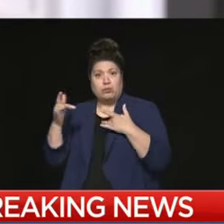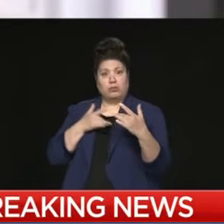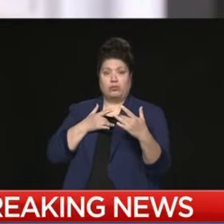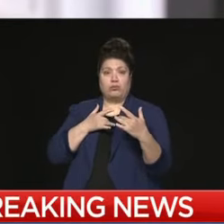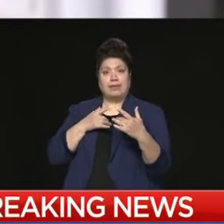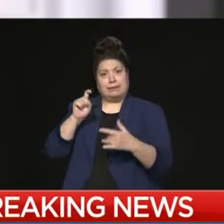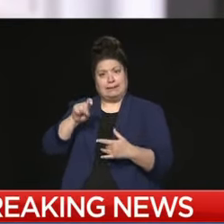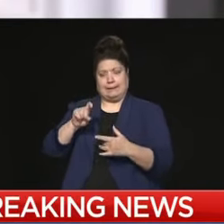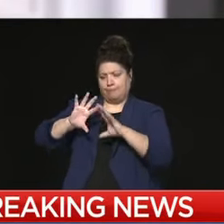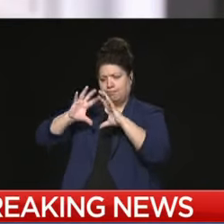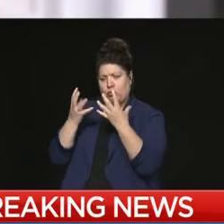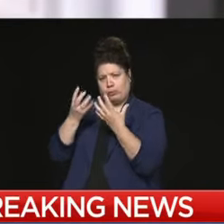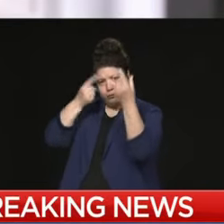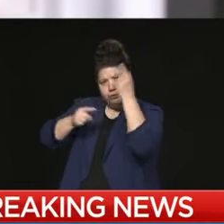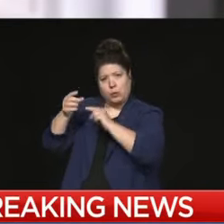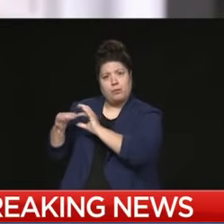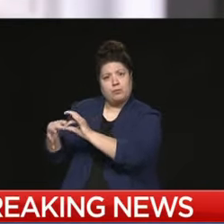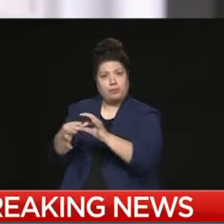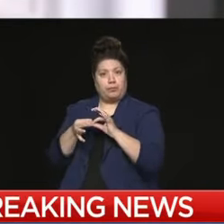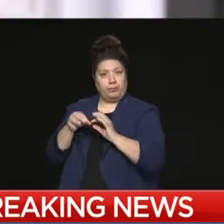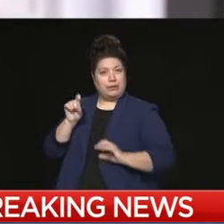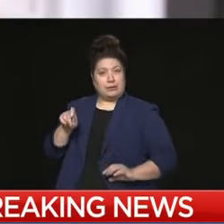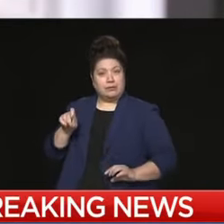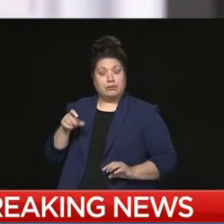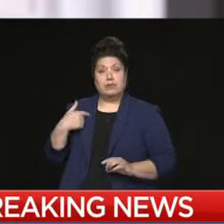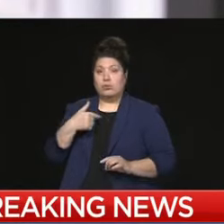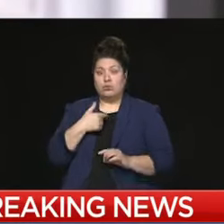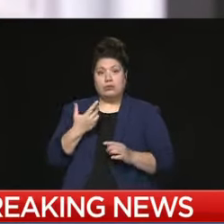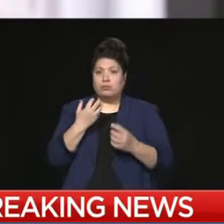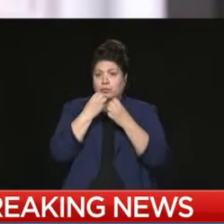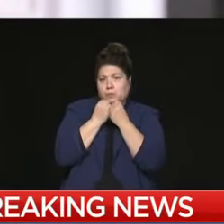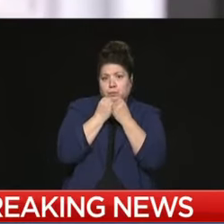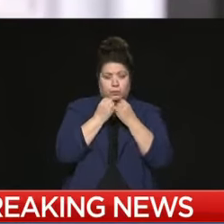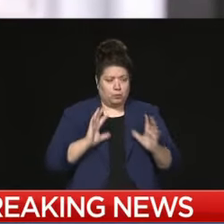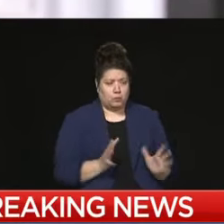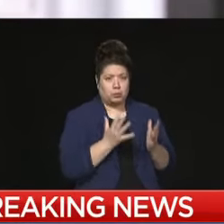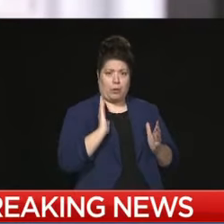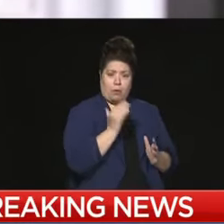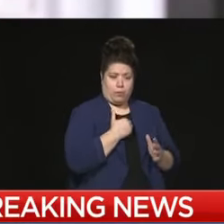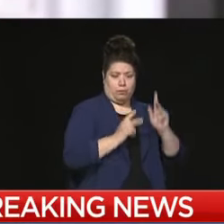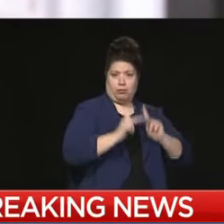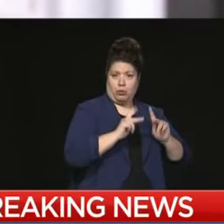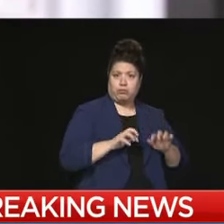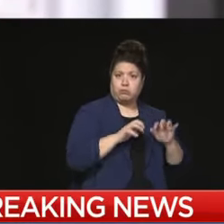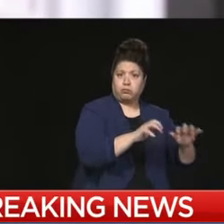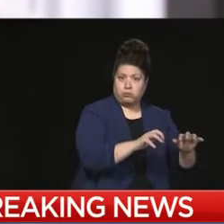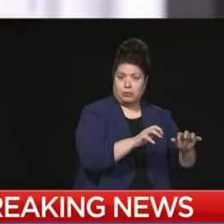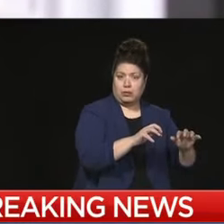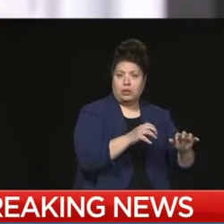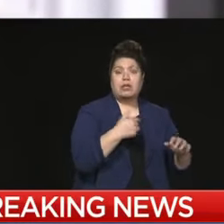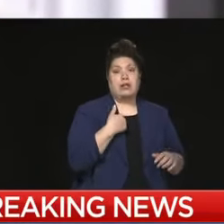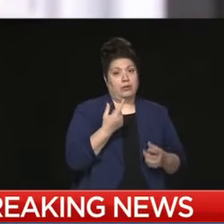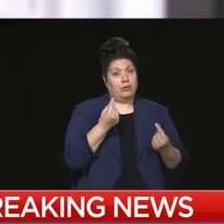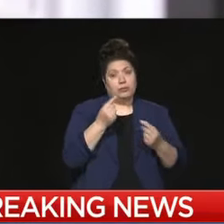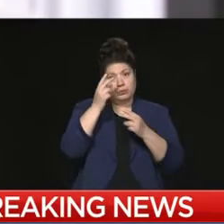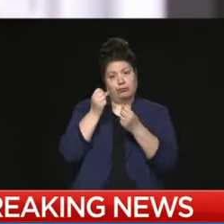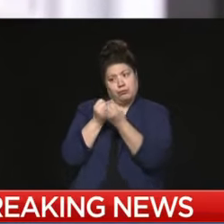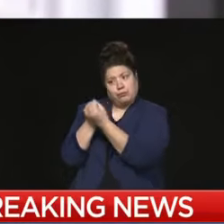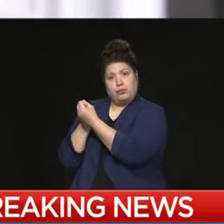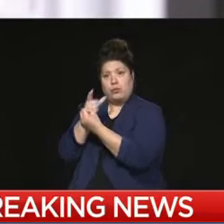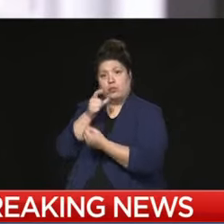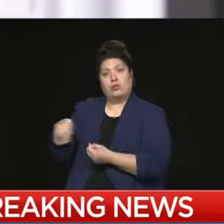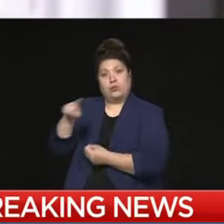response. While we're doing everything to keep people safe in our respective countries, we also have to help more vulnerable nations fight